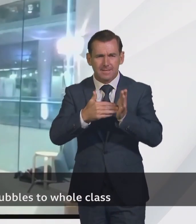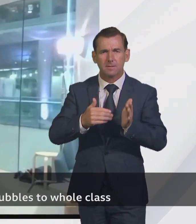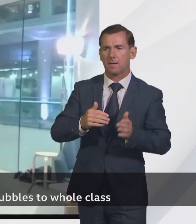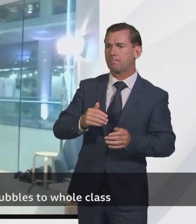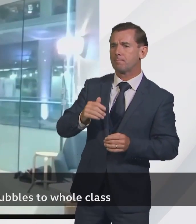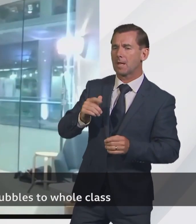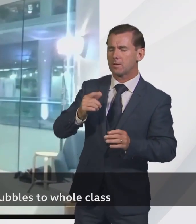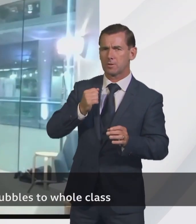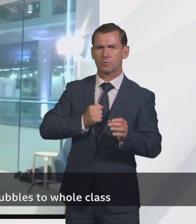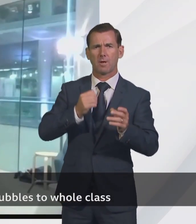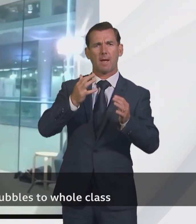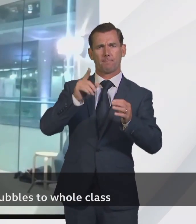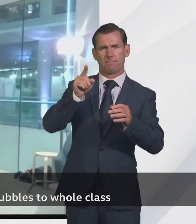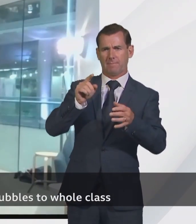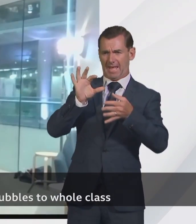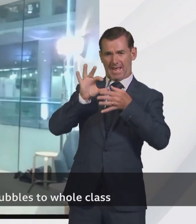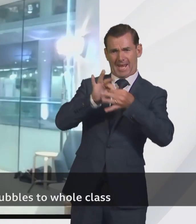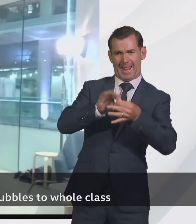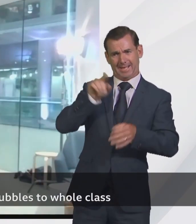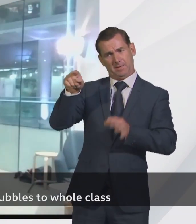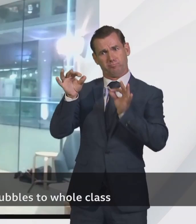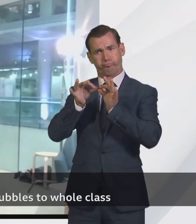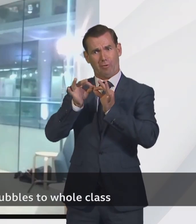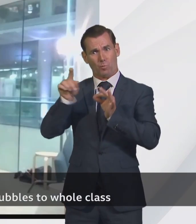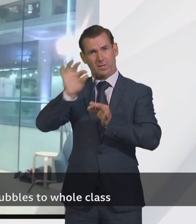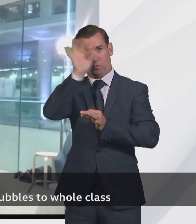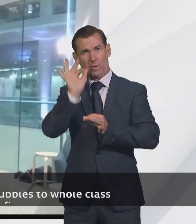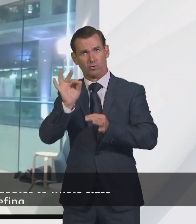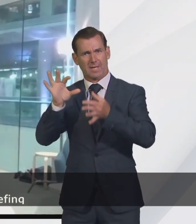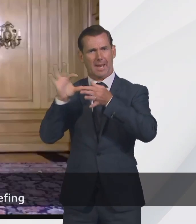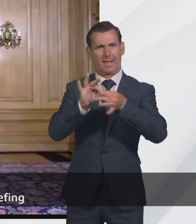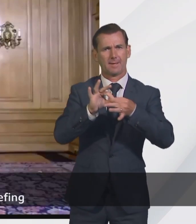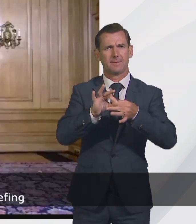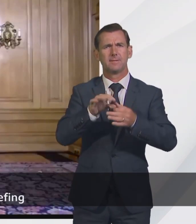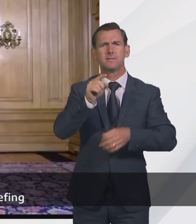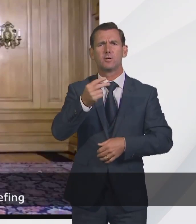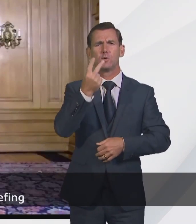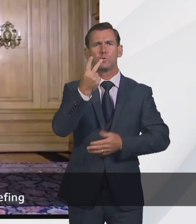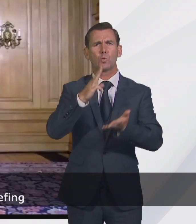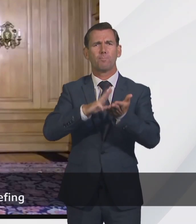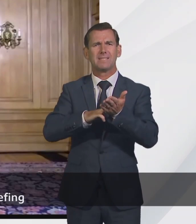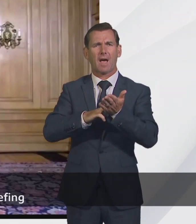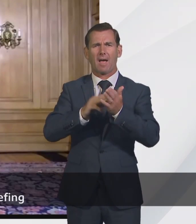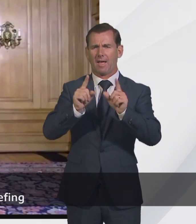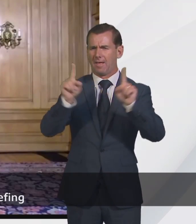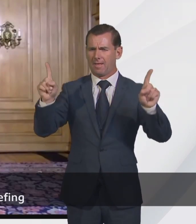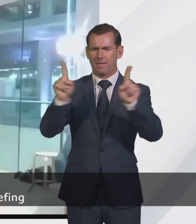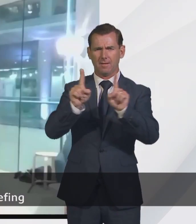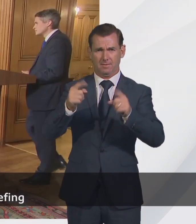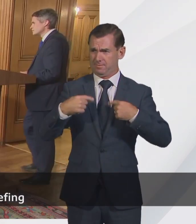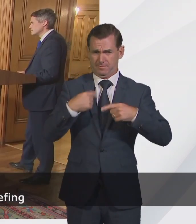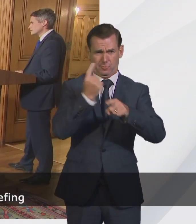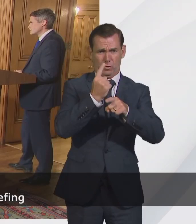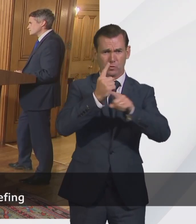just to follow up on Bramwell's question, actually. Again, on the 2 metre social distancing thing, when we speak to teachers, they're